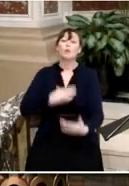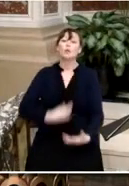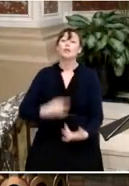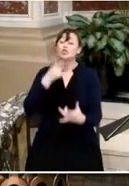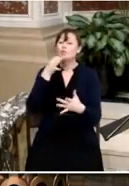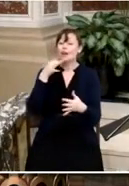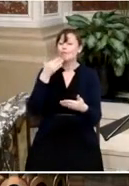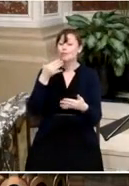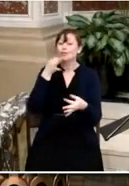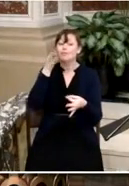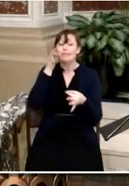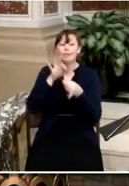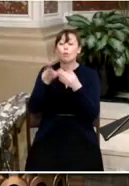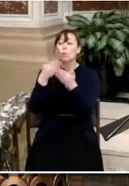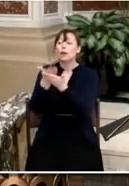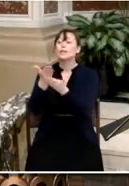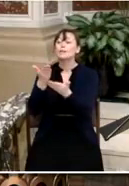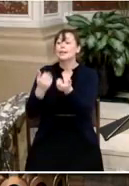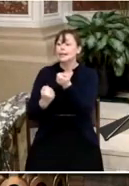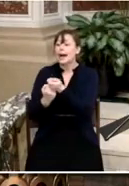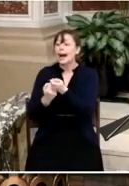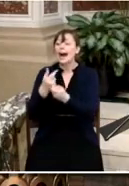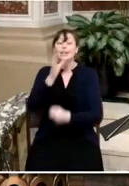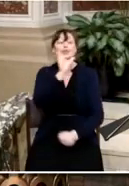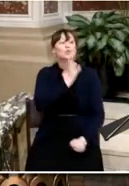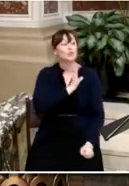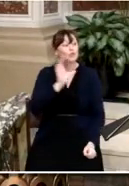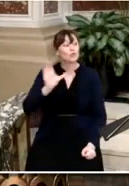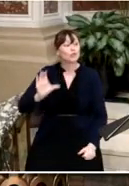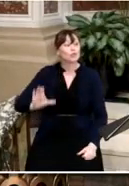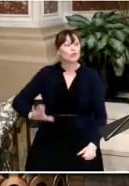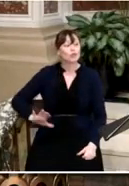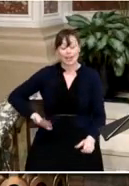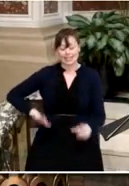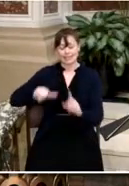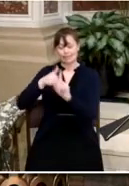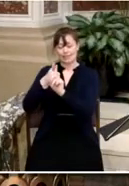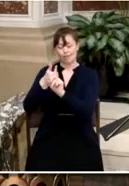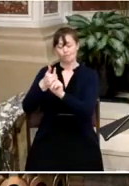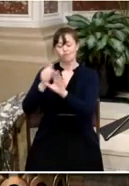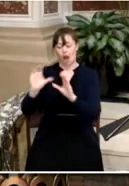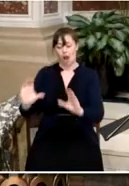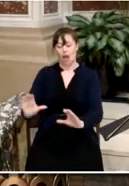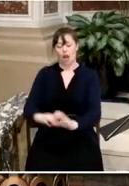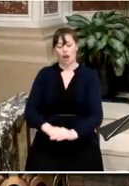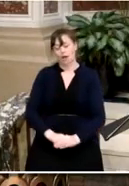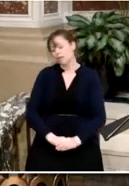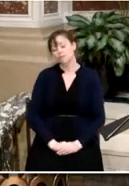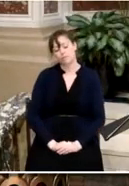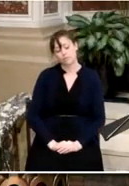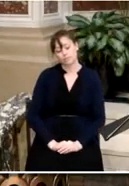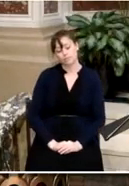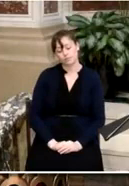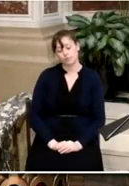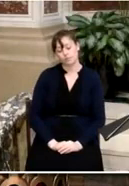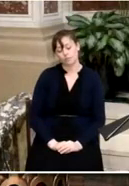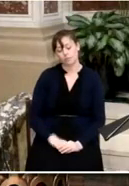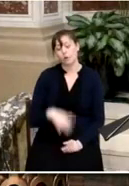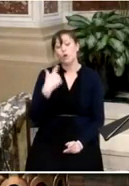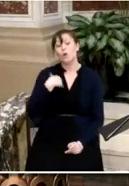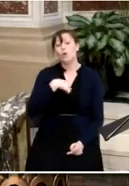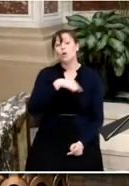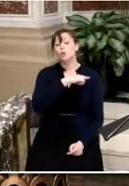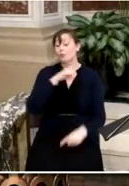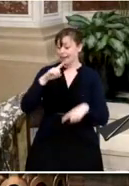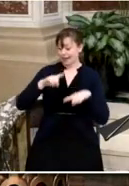faithful witnesses as Christ is himself. We cannot possibly live